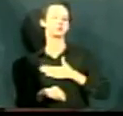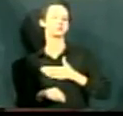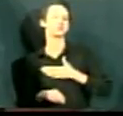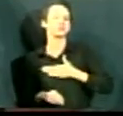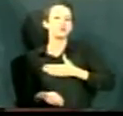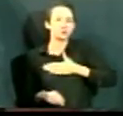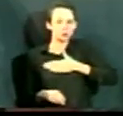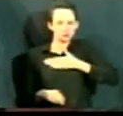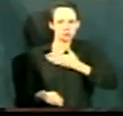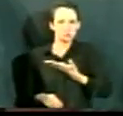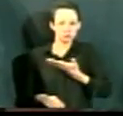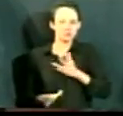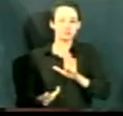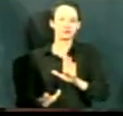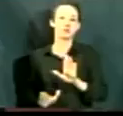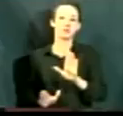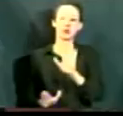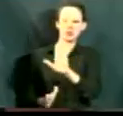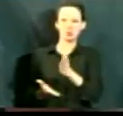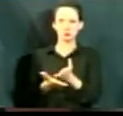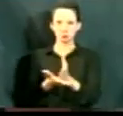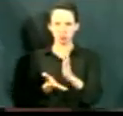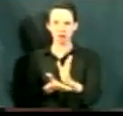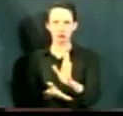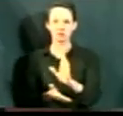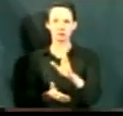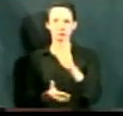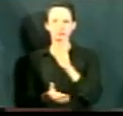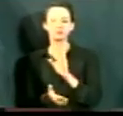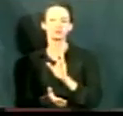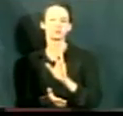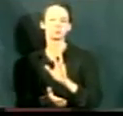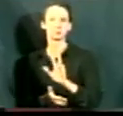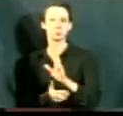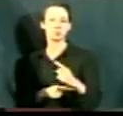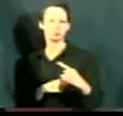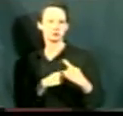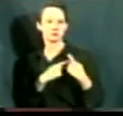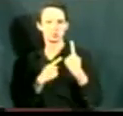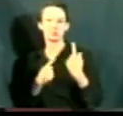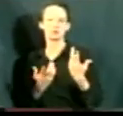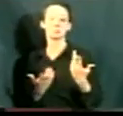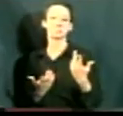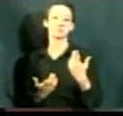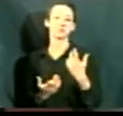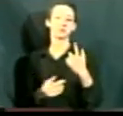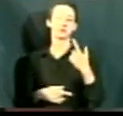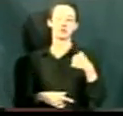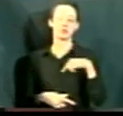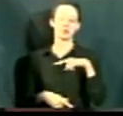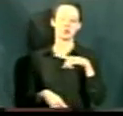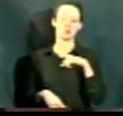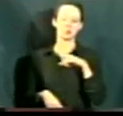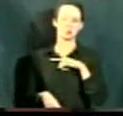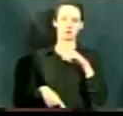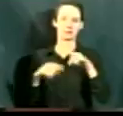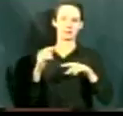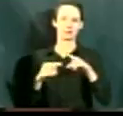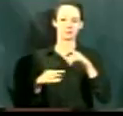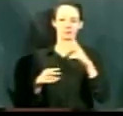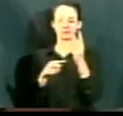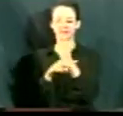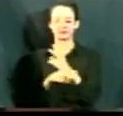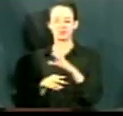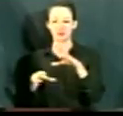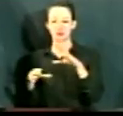and this is his right and was his right since he was 3 years old. So if we can't figure out how to include a student like